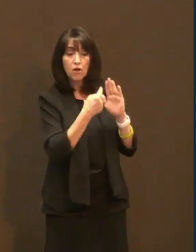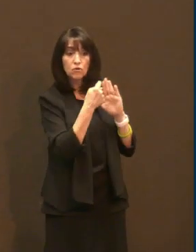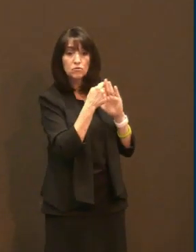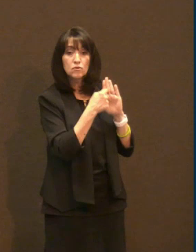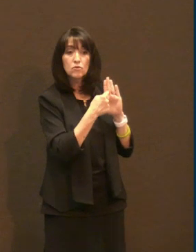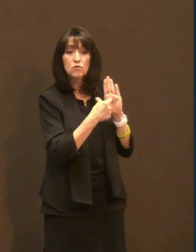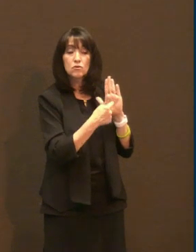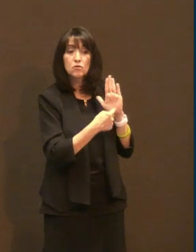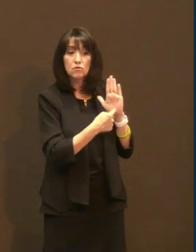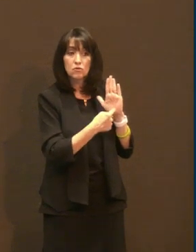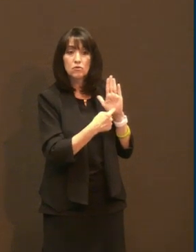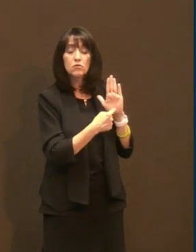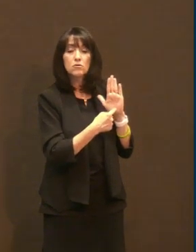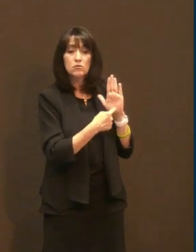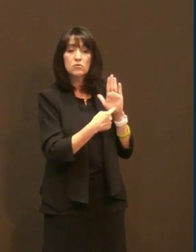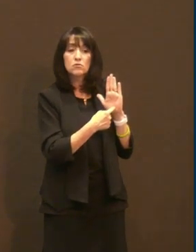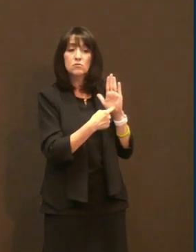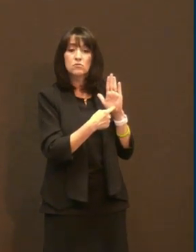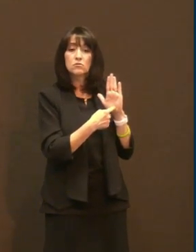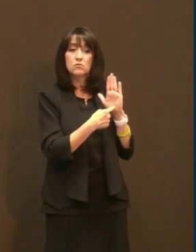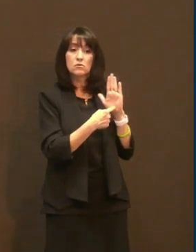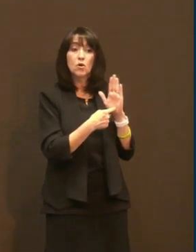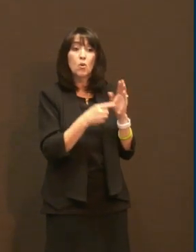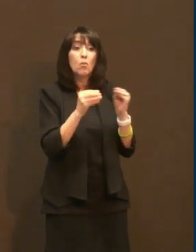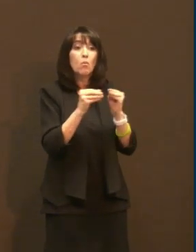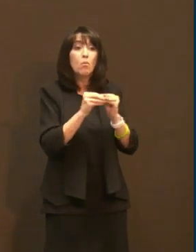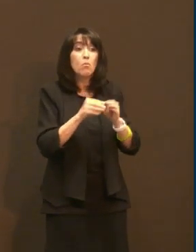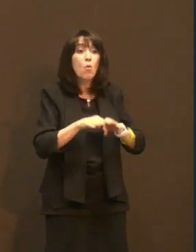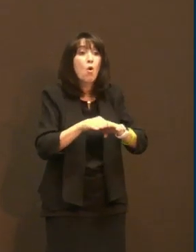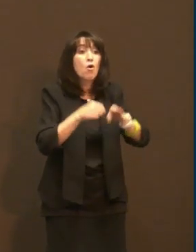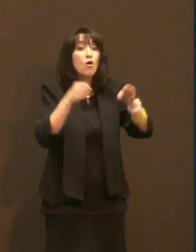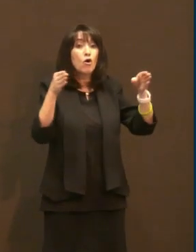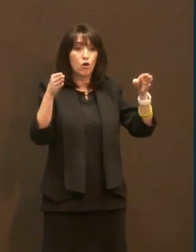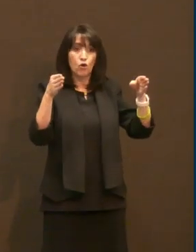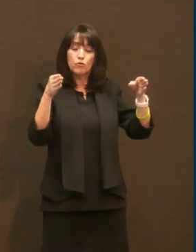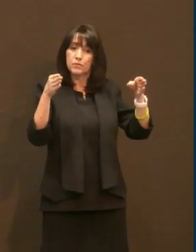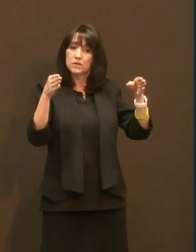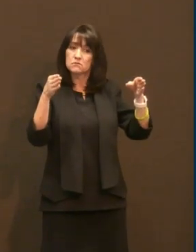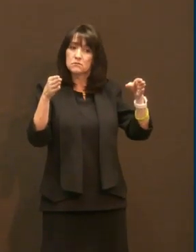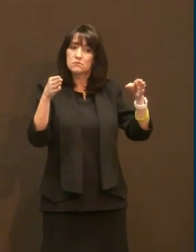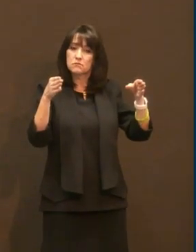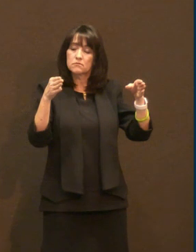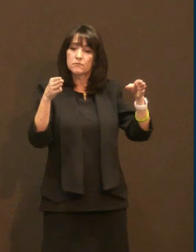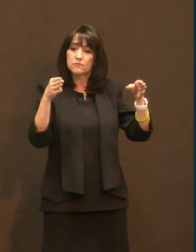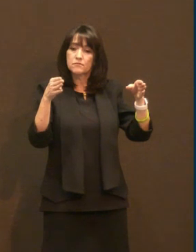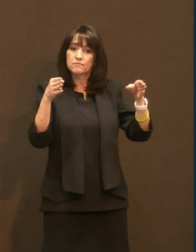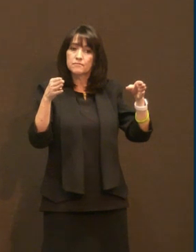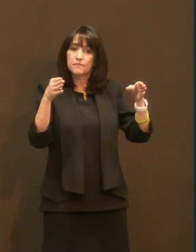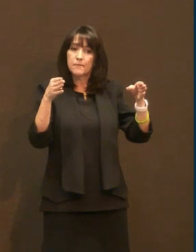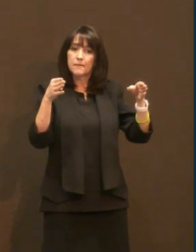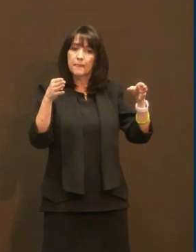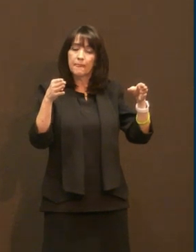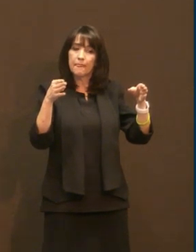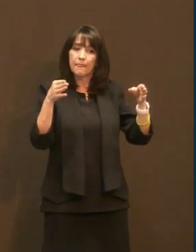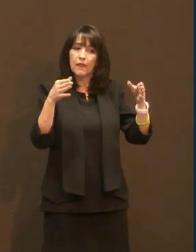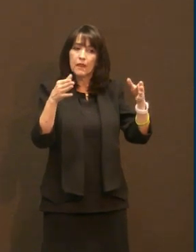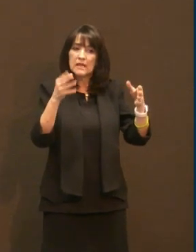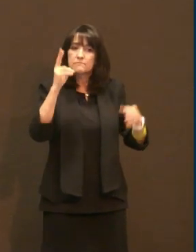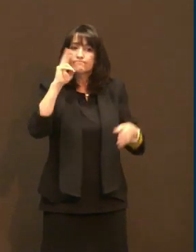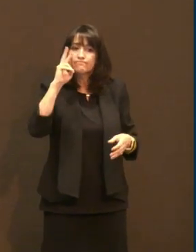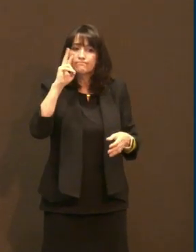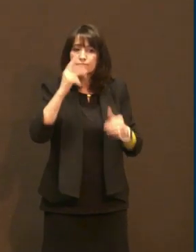move to a greater reopening than what we're talking about today is to be able to test